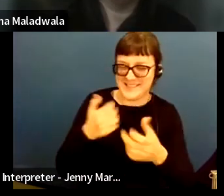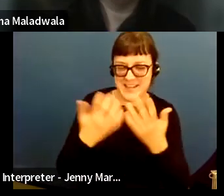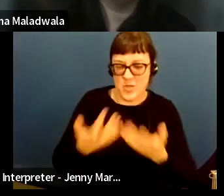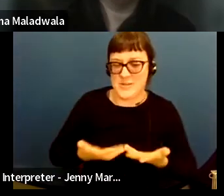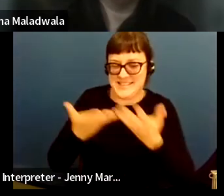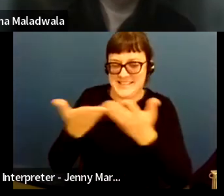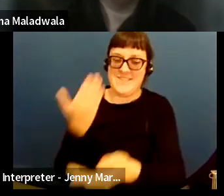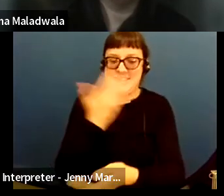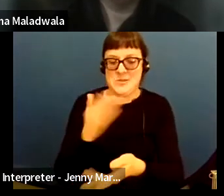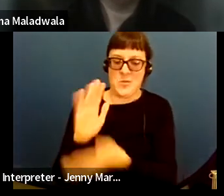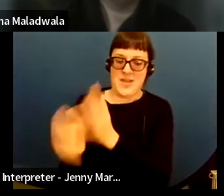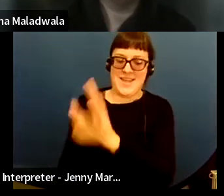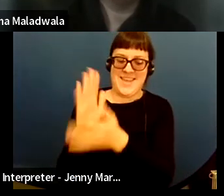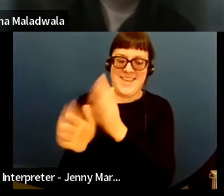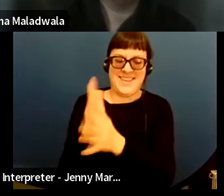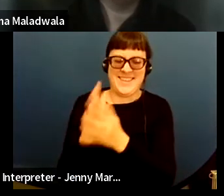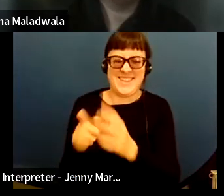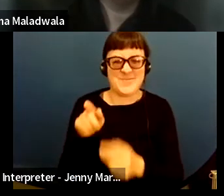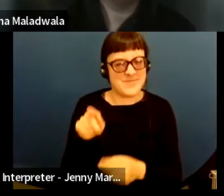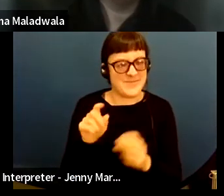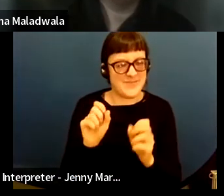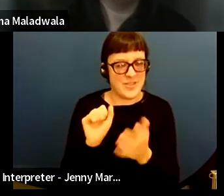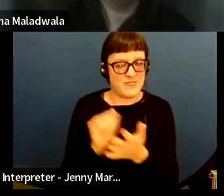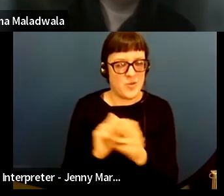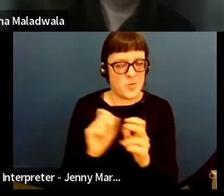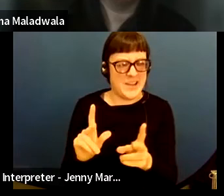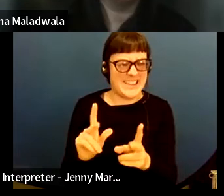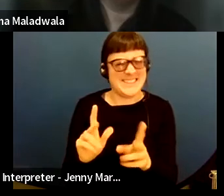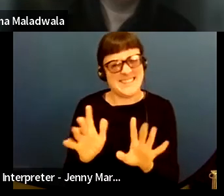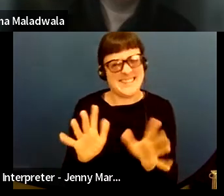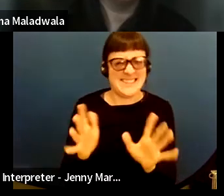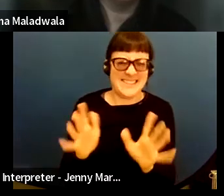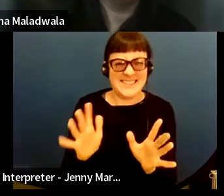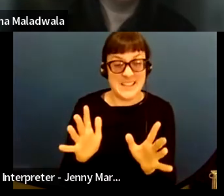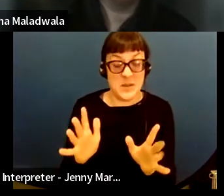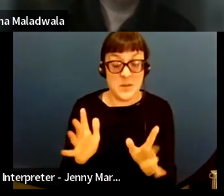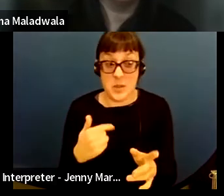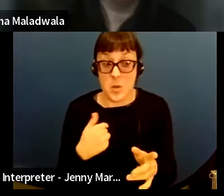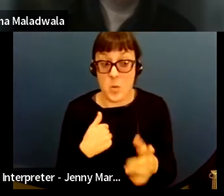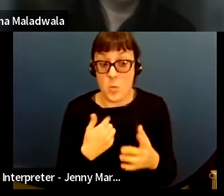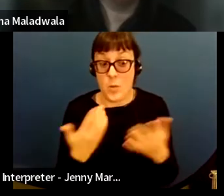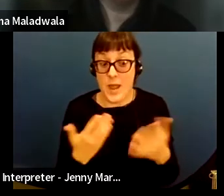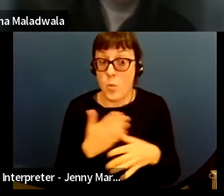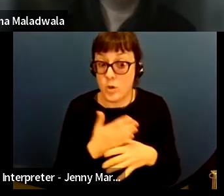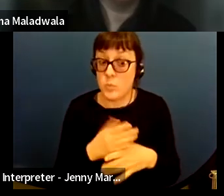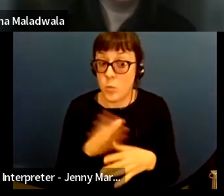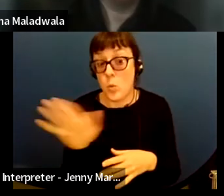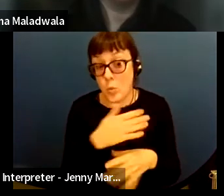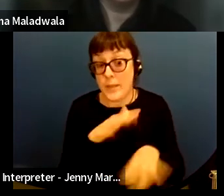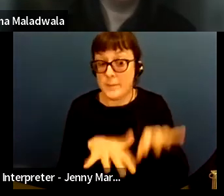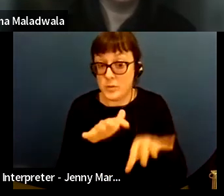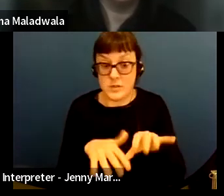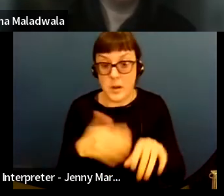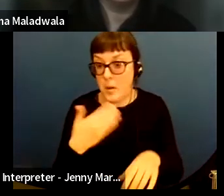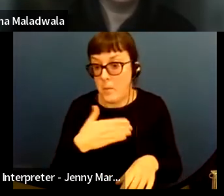the school. And I wonder if that is the right way to think about it. I mean, where I work, we all have computers, and nobody did a study